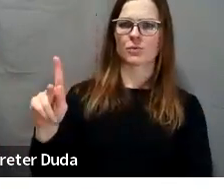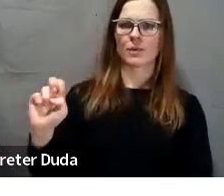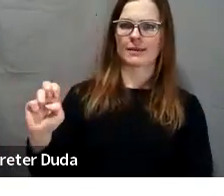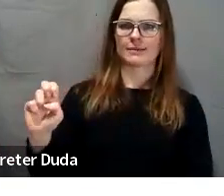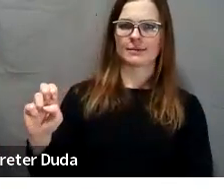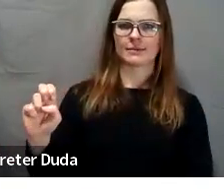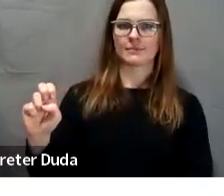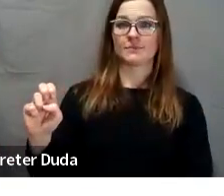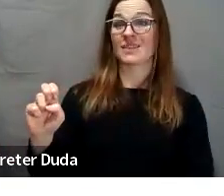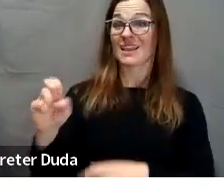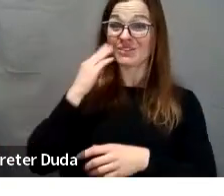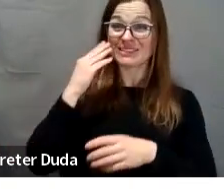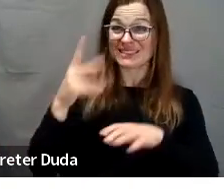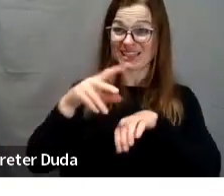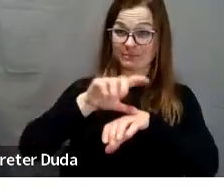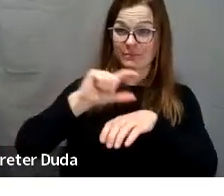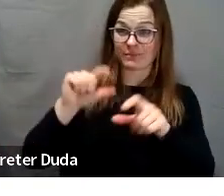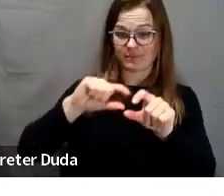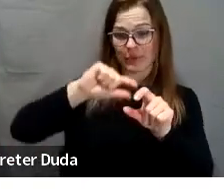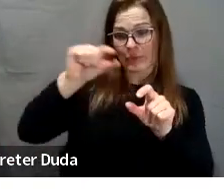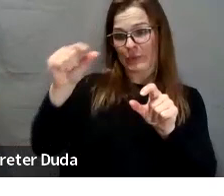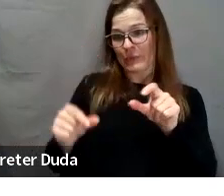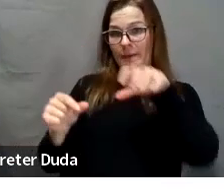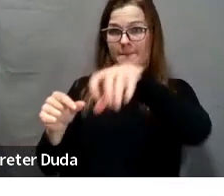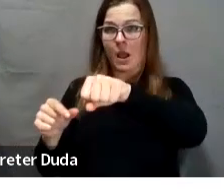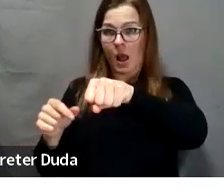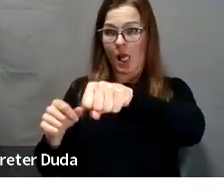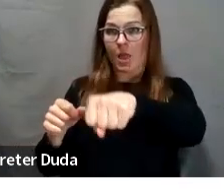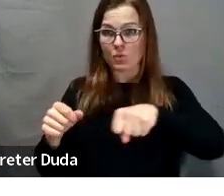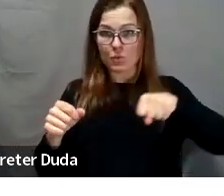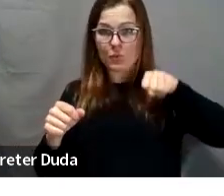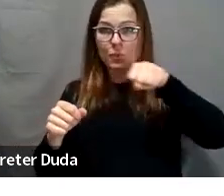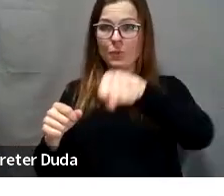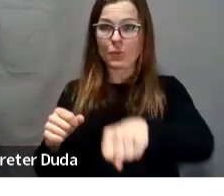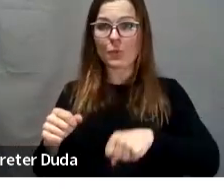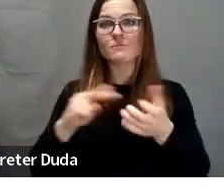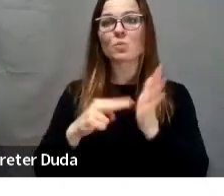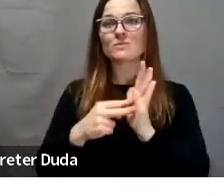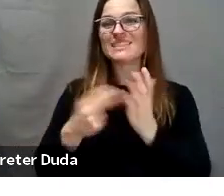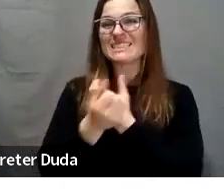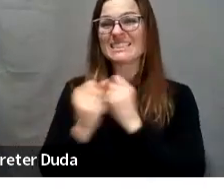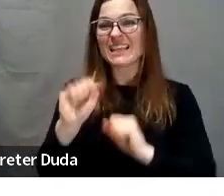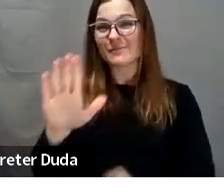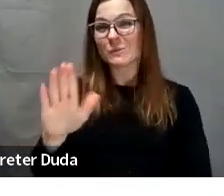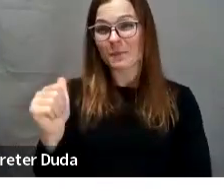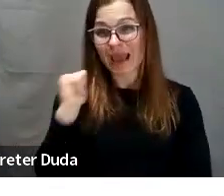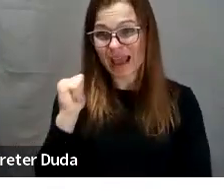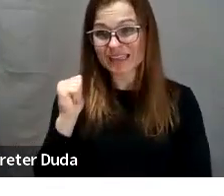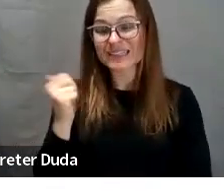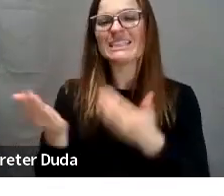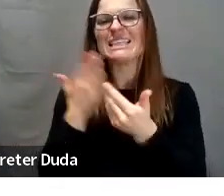an ergonomic handle in the middle, that is used for like less strain on your back, and it's just an easier way to